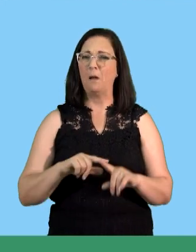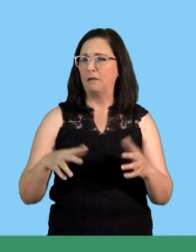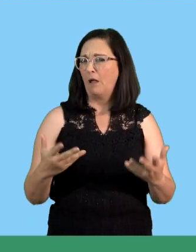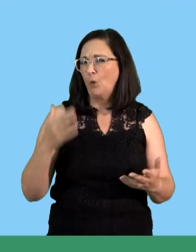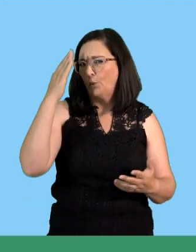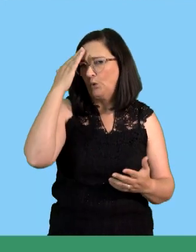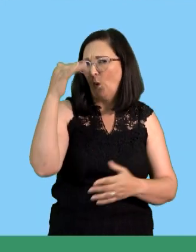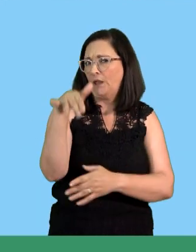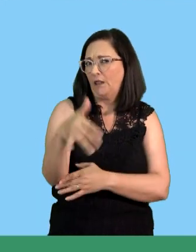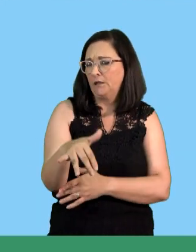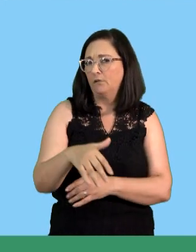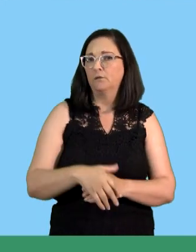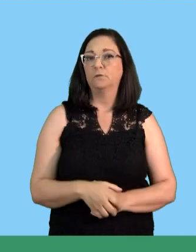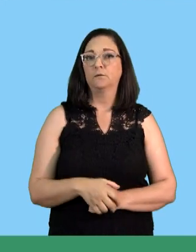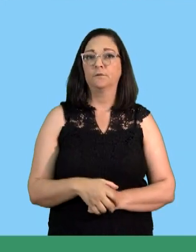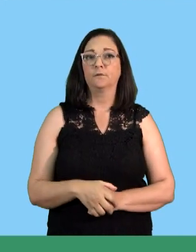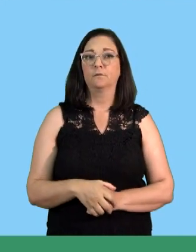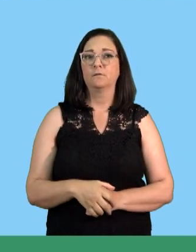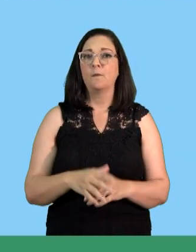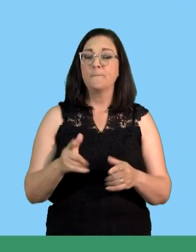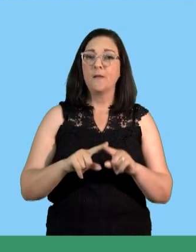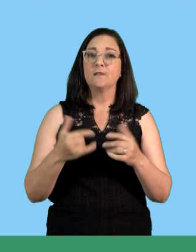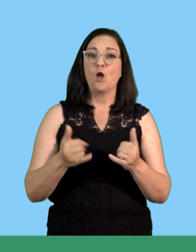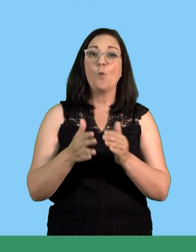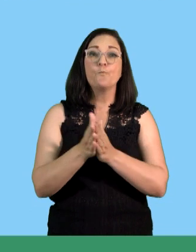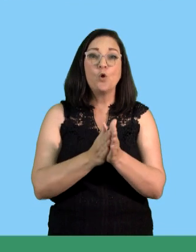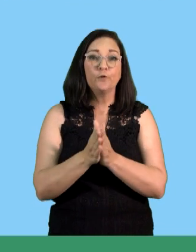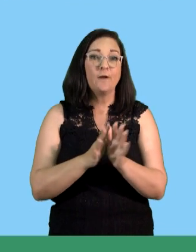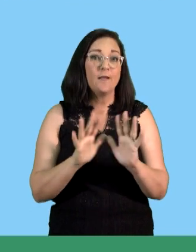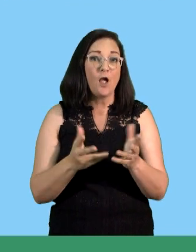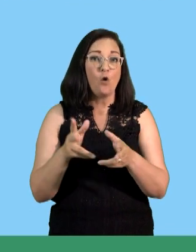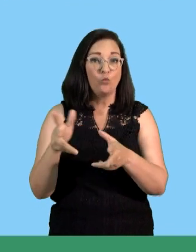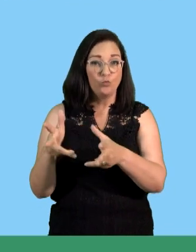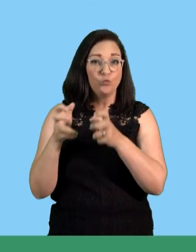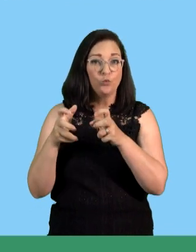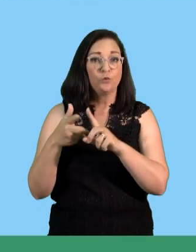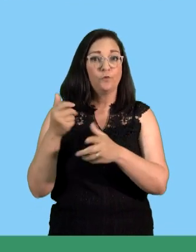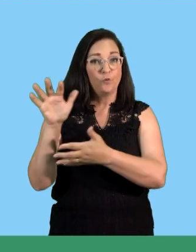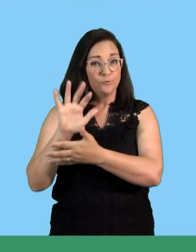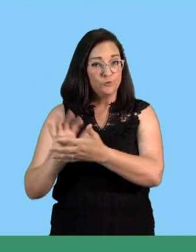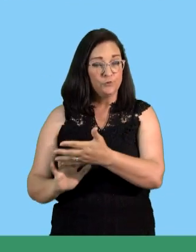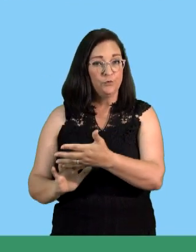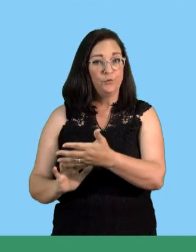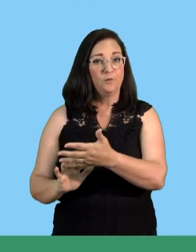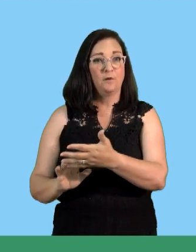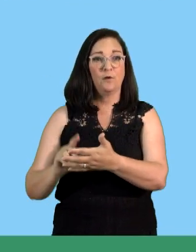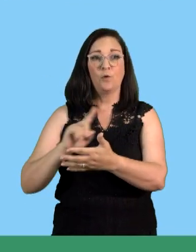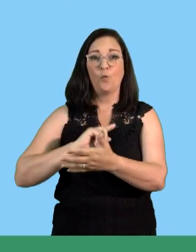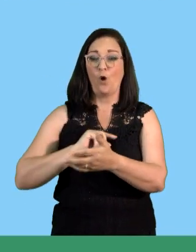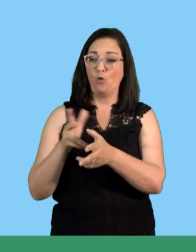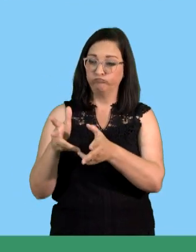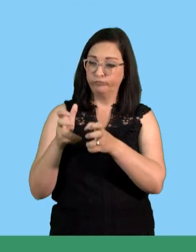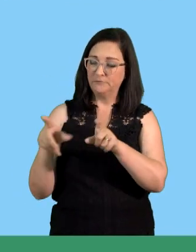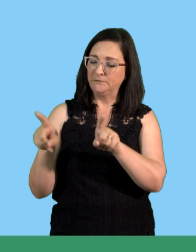it's external recruitment? They said here, motivate your answer by quoting from the scenario. When you quote, you are taking